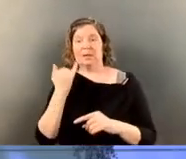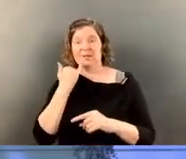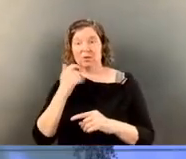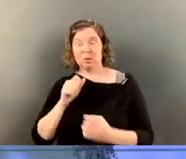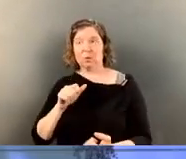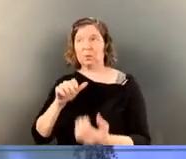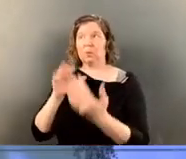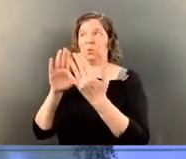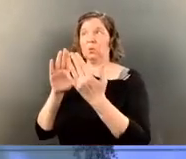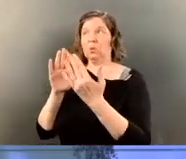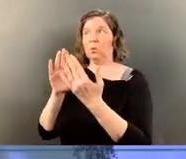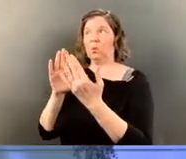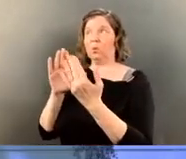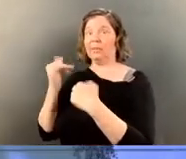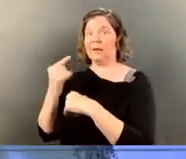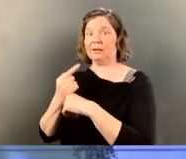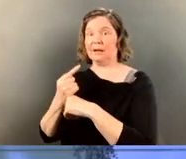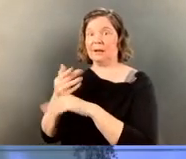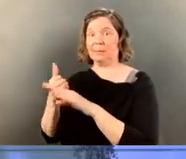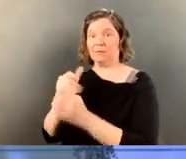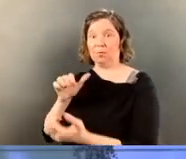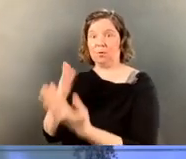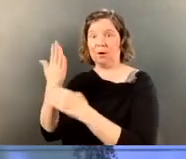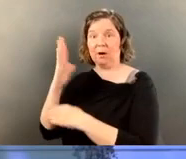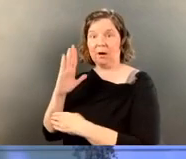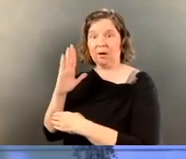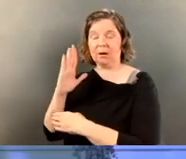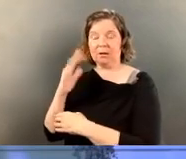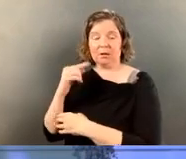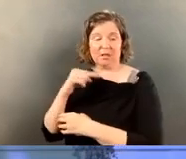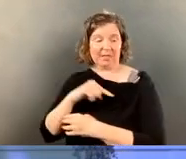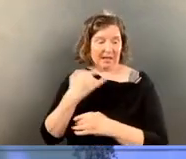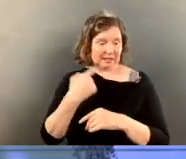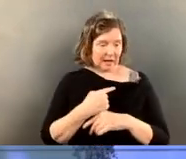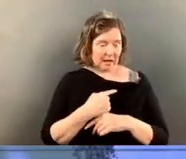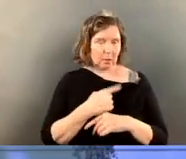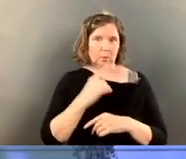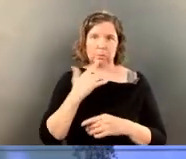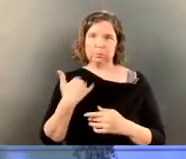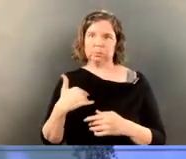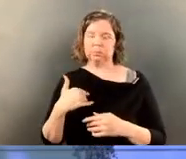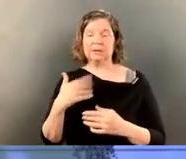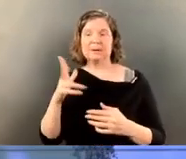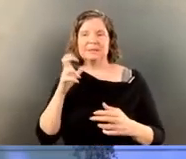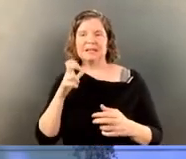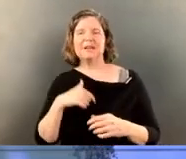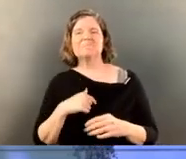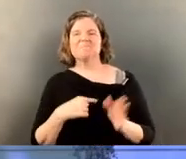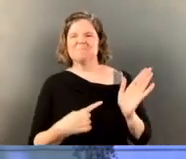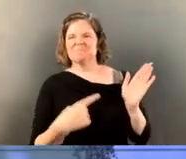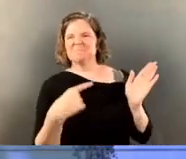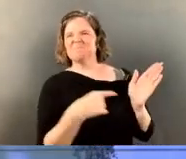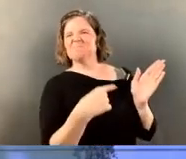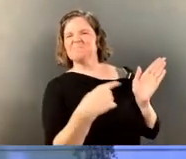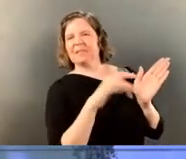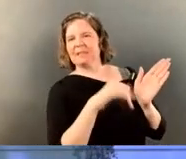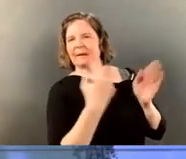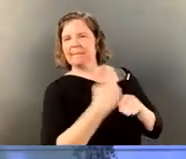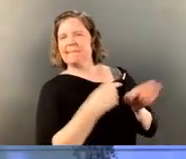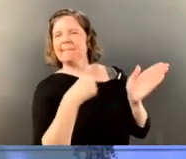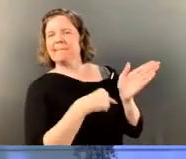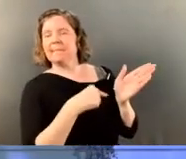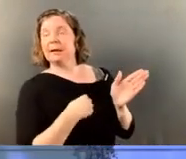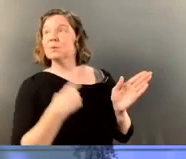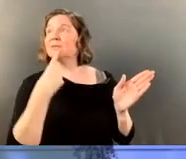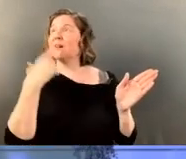judged according to that one day before God, it would really have you worried. See, Satan's going to go right after that day. And he's